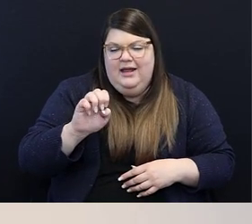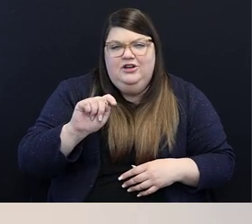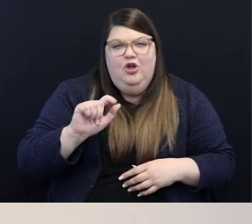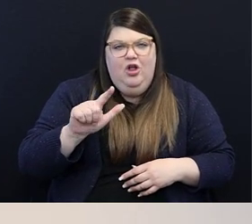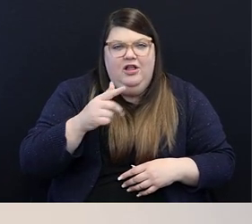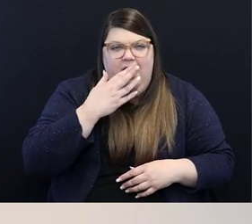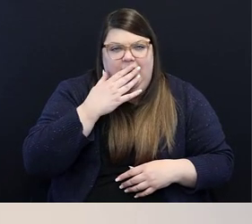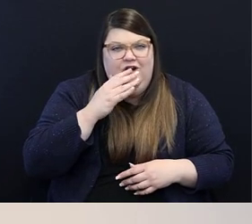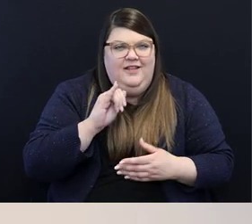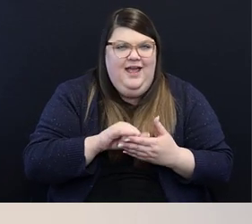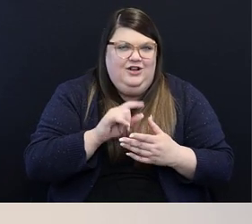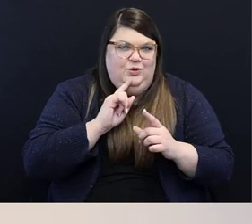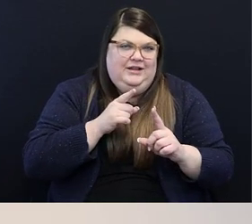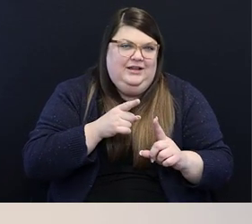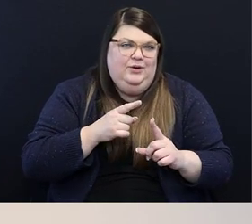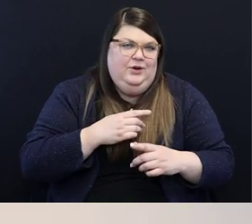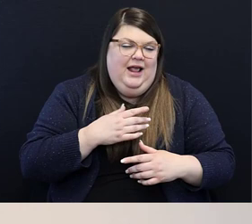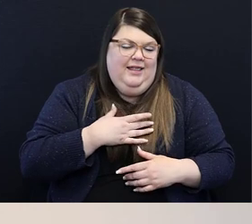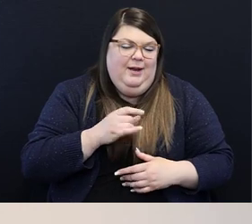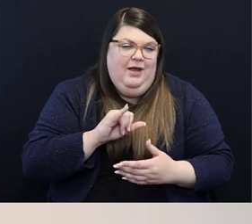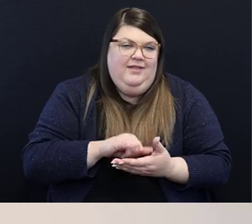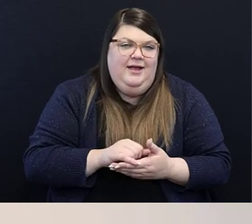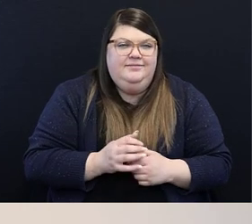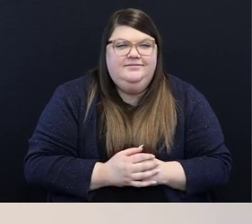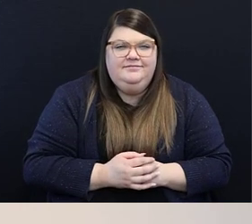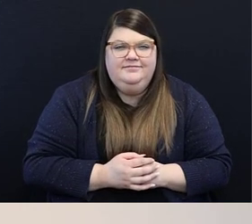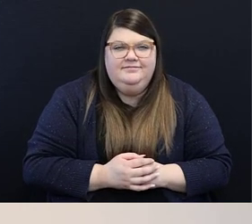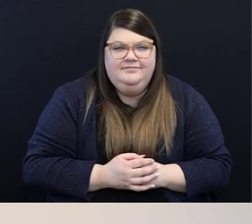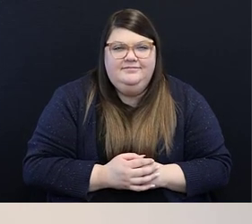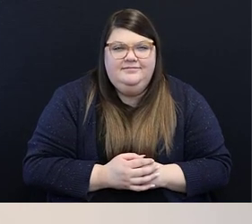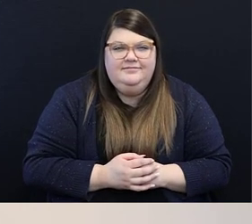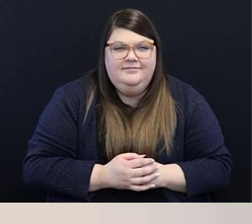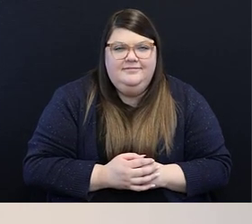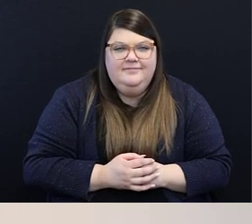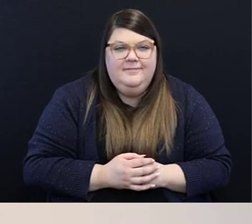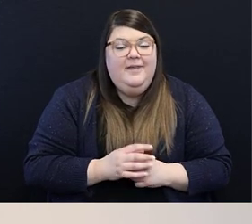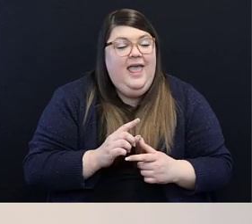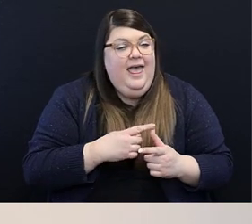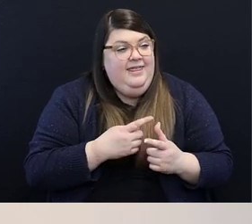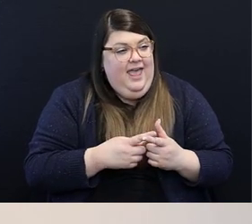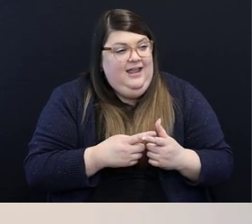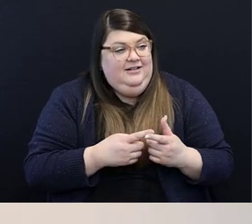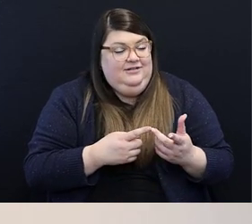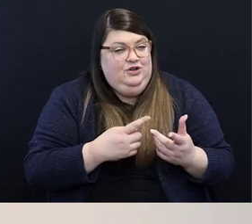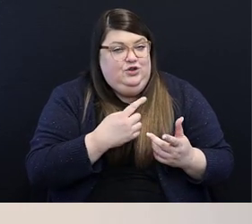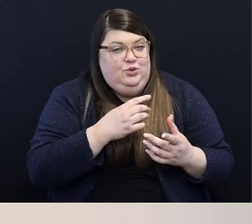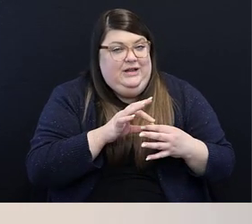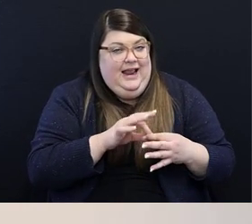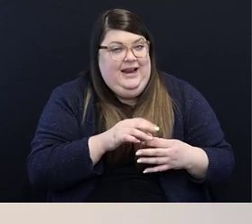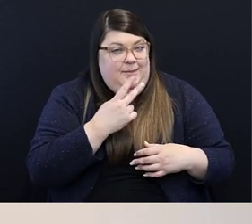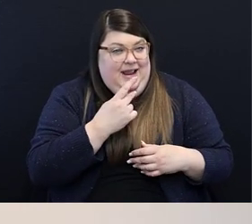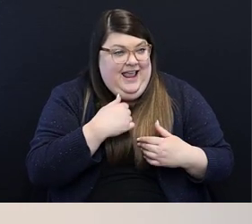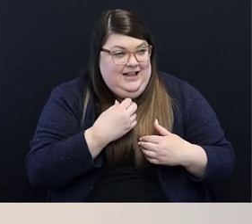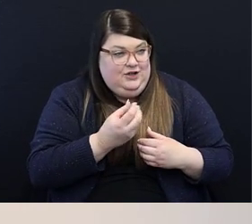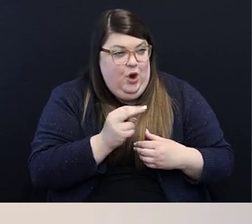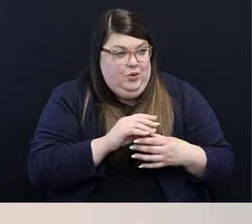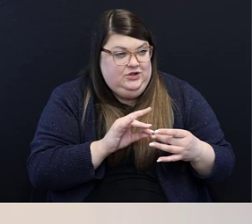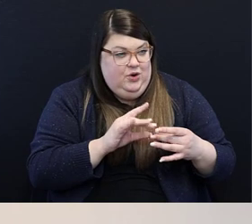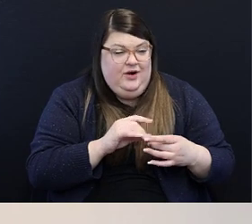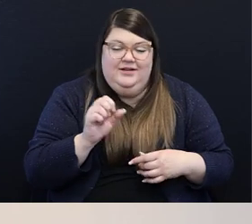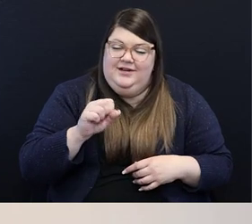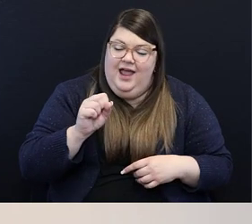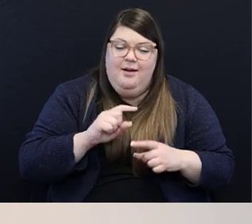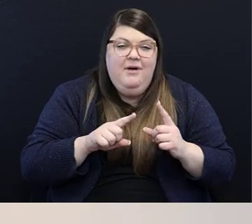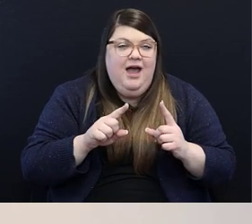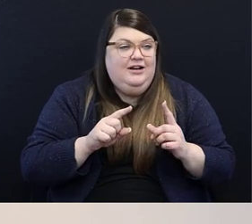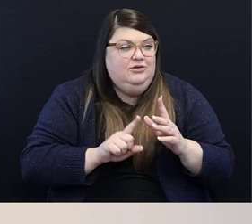what really appeals to me about it. And then there's the related pink, which has its own story, but yeah. It appears